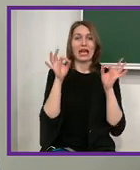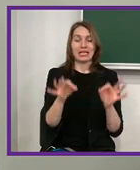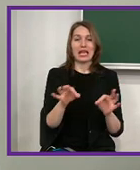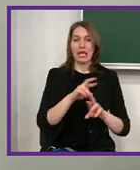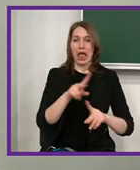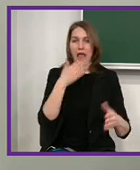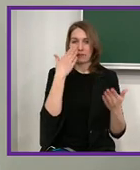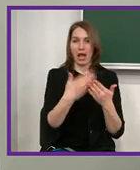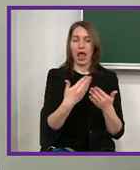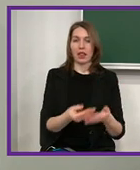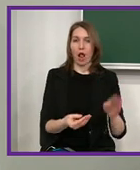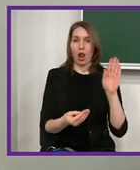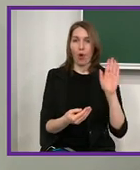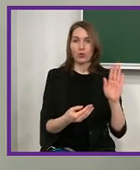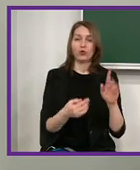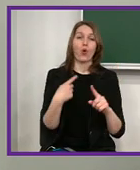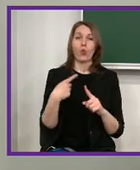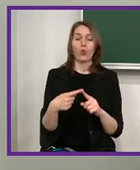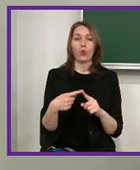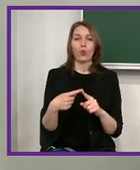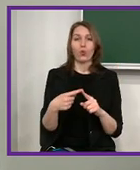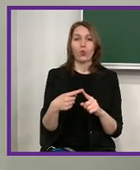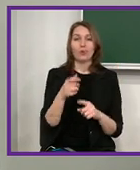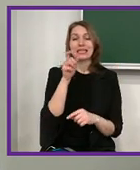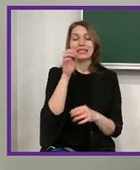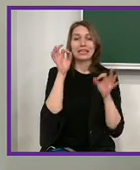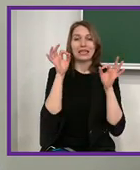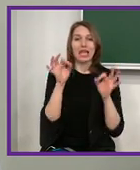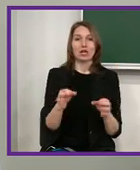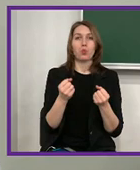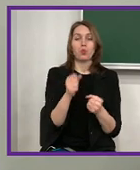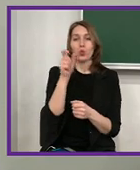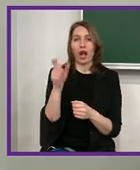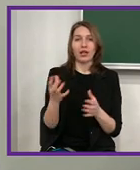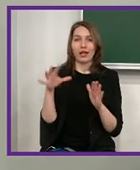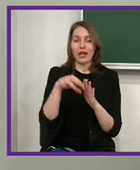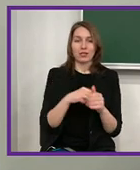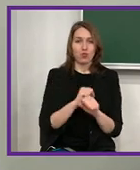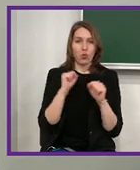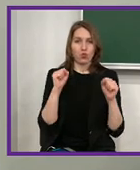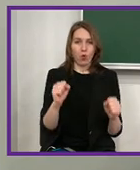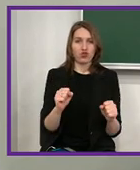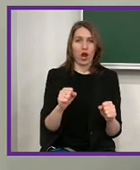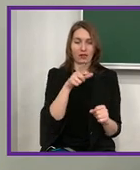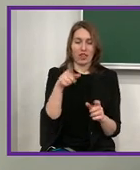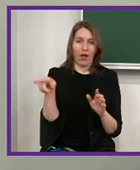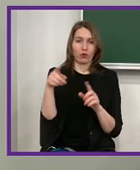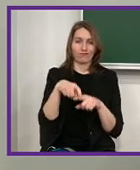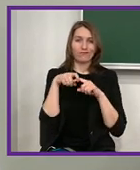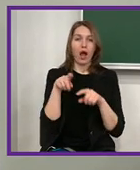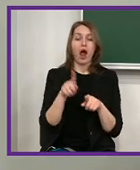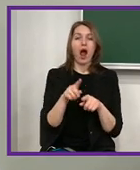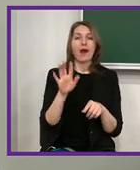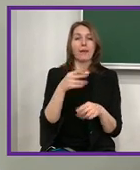holders, but also I think having a focus on accountability. The assessment process and content really do need to emphasize